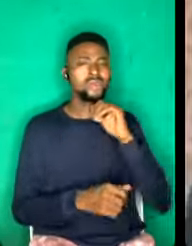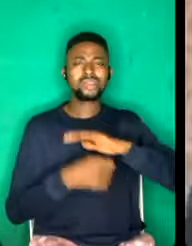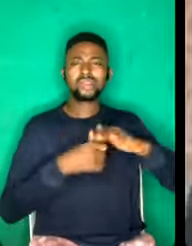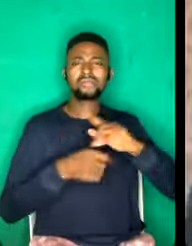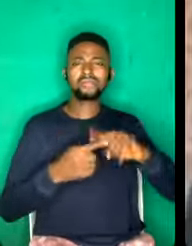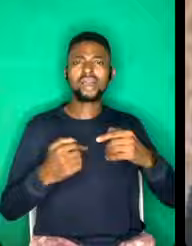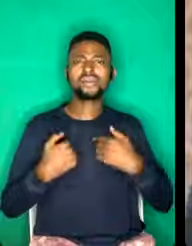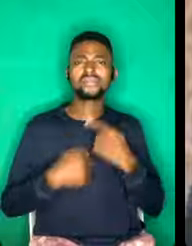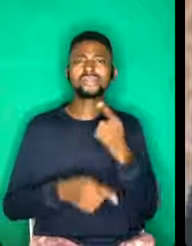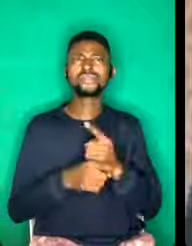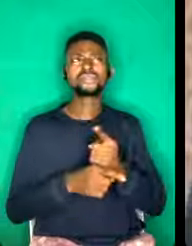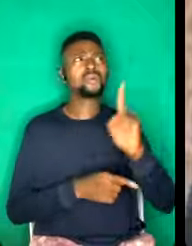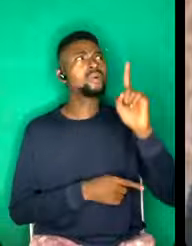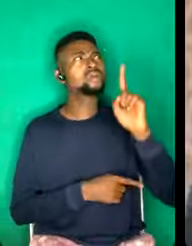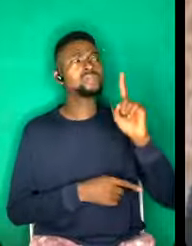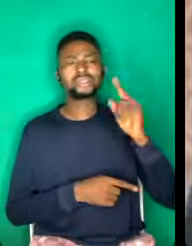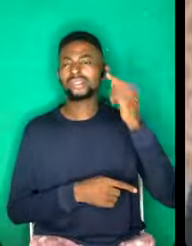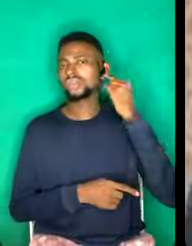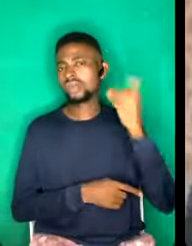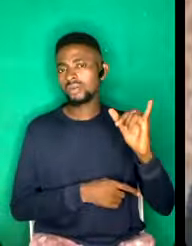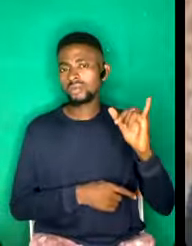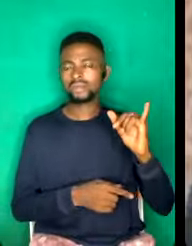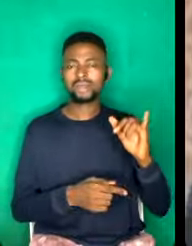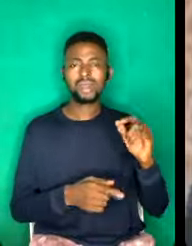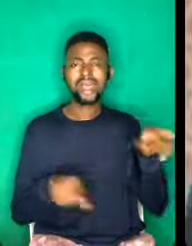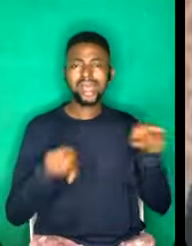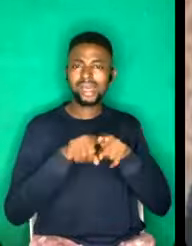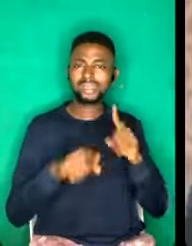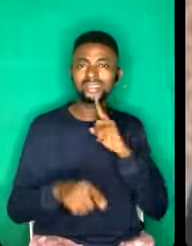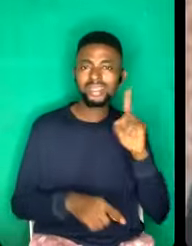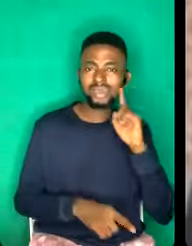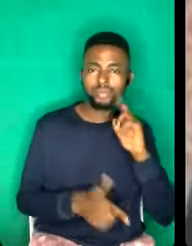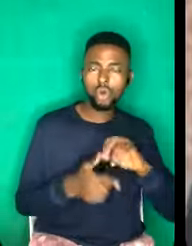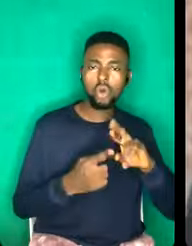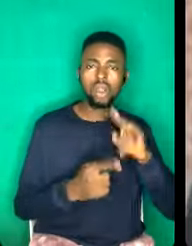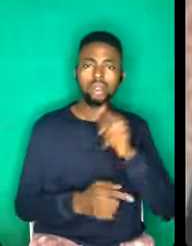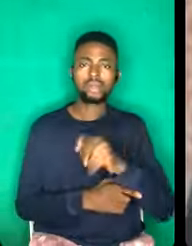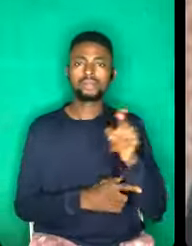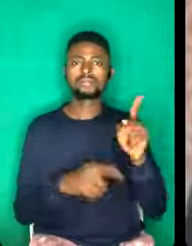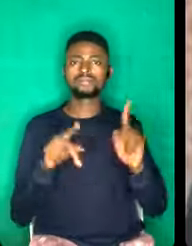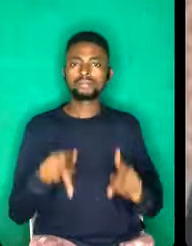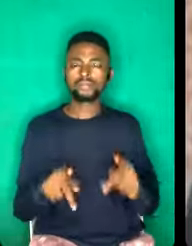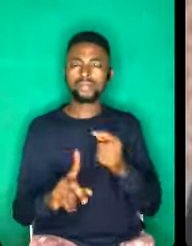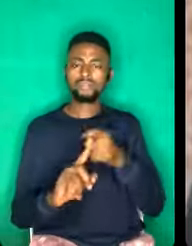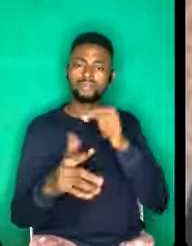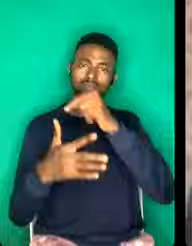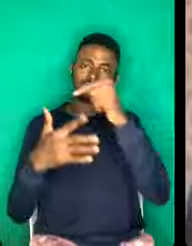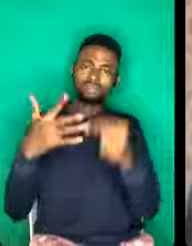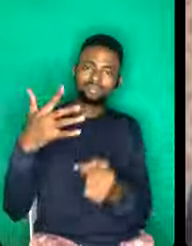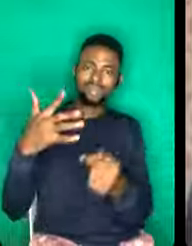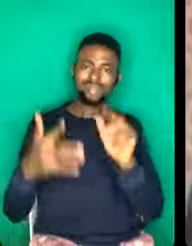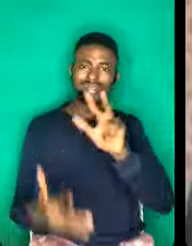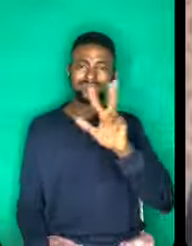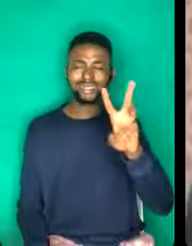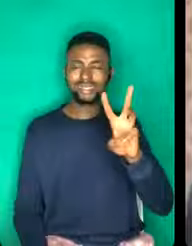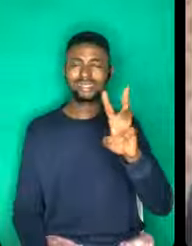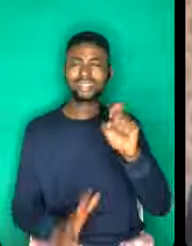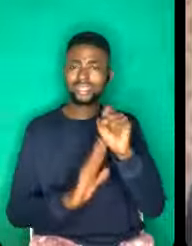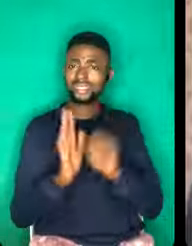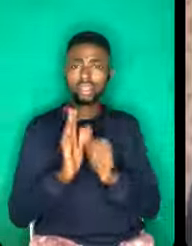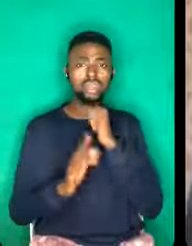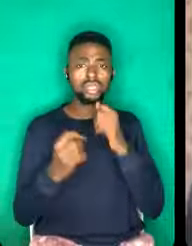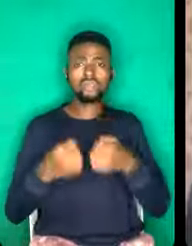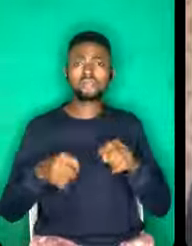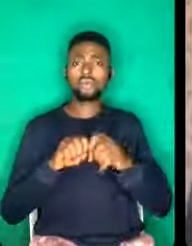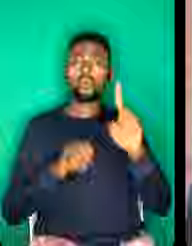governor is in Nasarawa State being a deaf or hard of hearing person. No, out of 36 states, Habba, you don't even reach 1%. What's